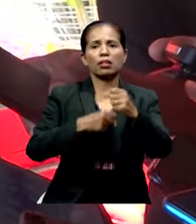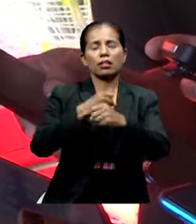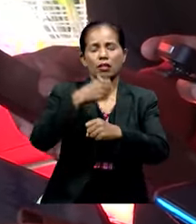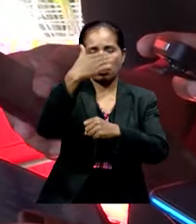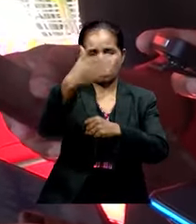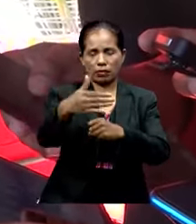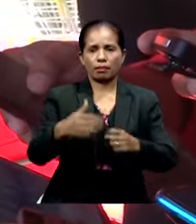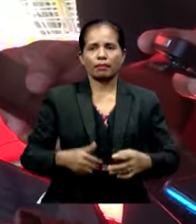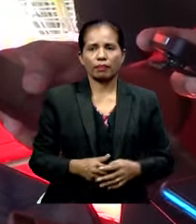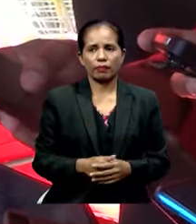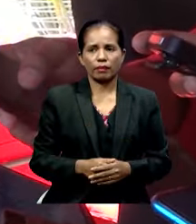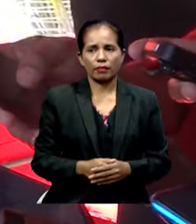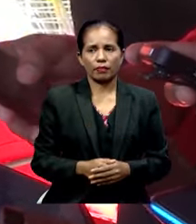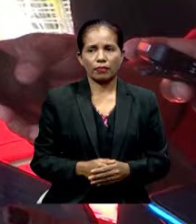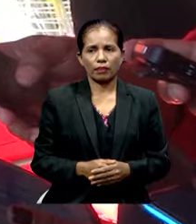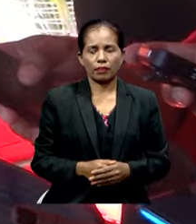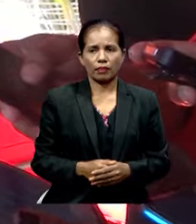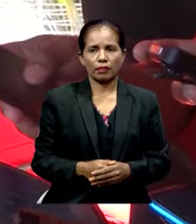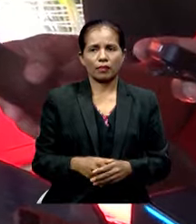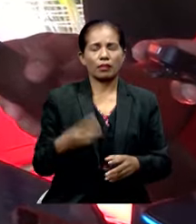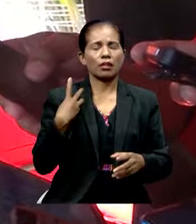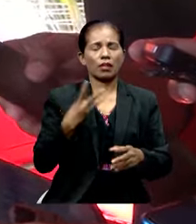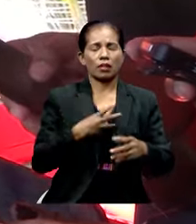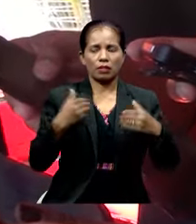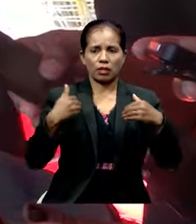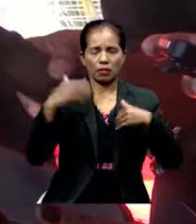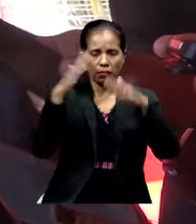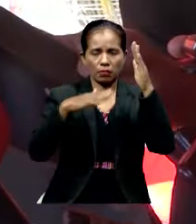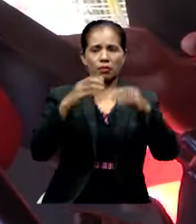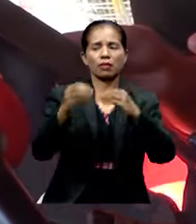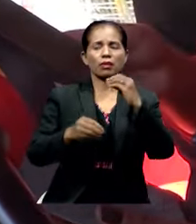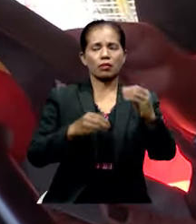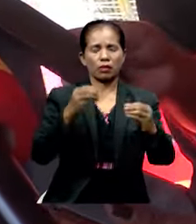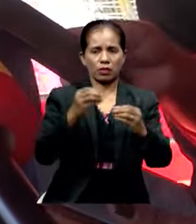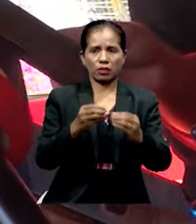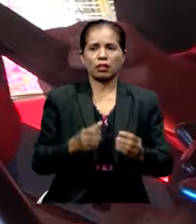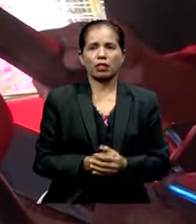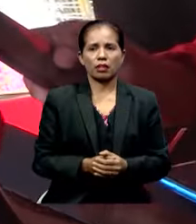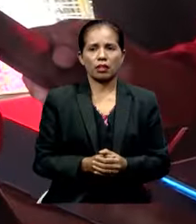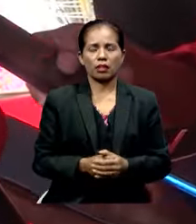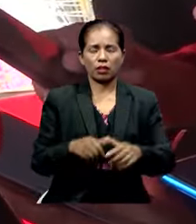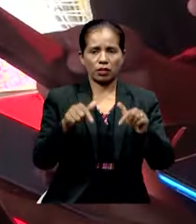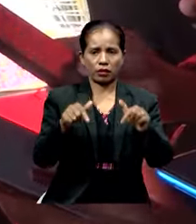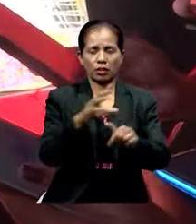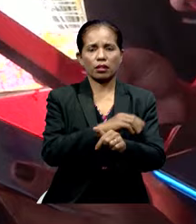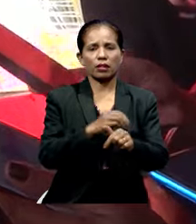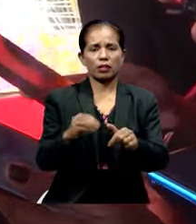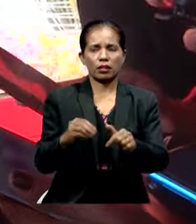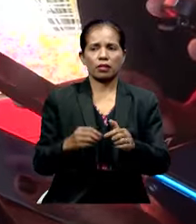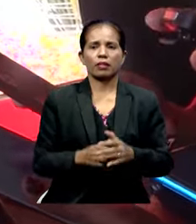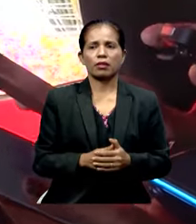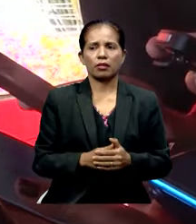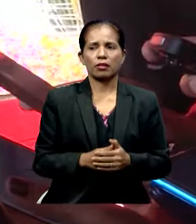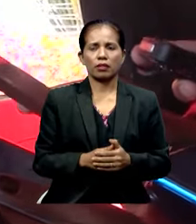them? What would be the consequences? Yeah, the problem is that if we did something, it is